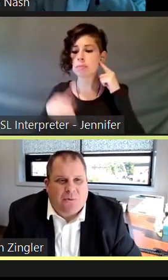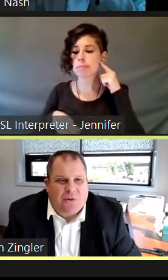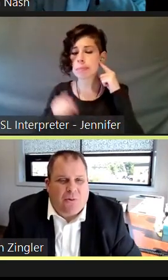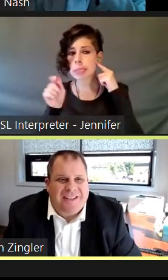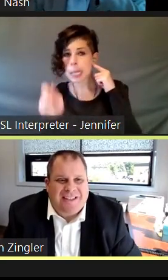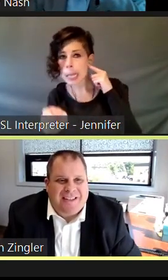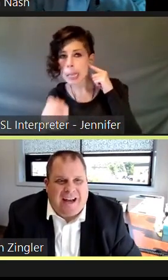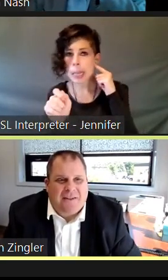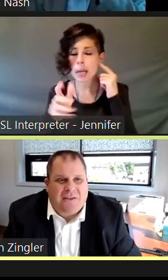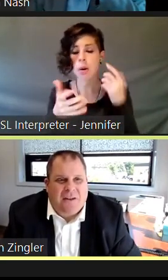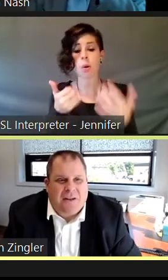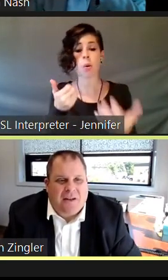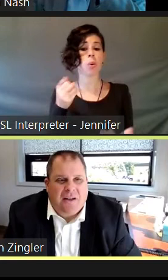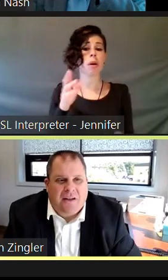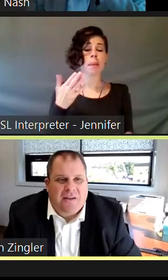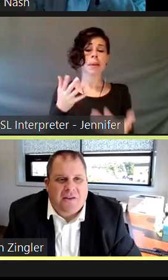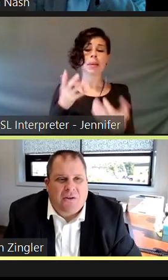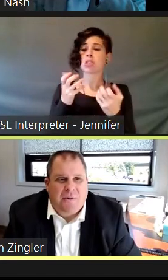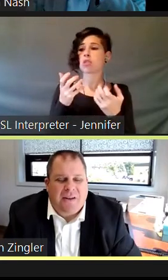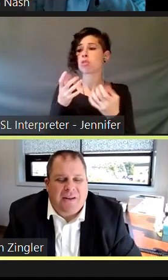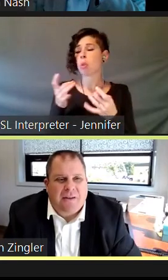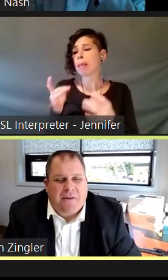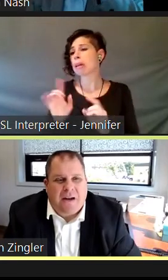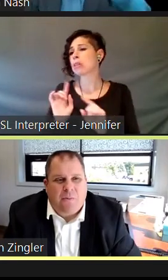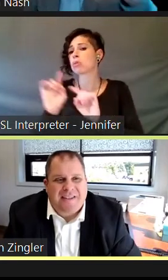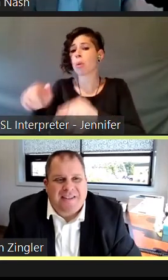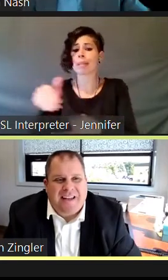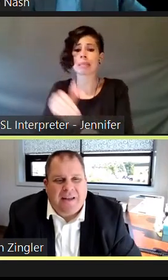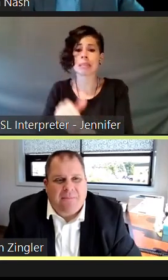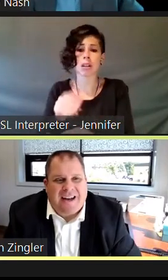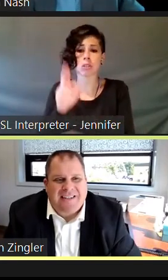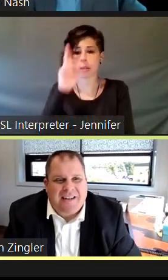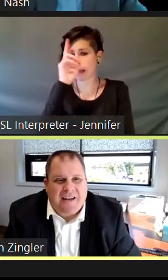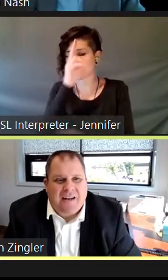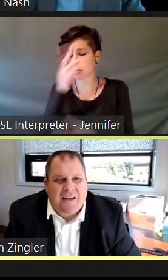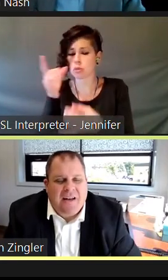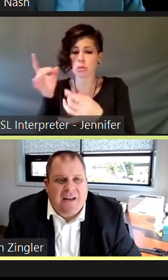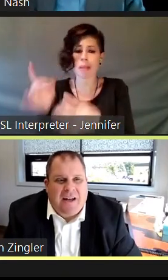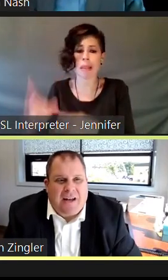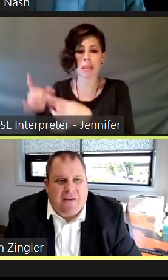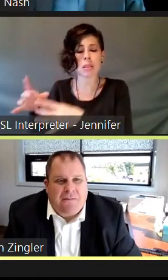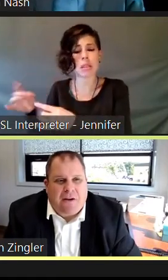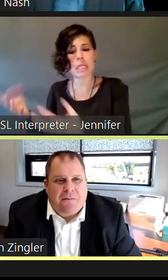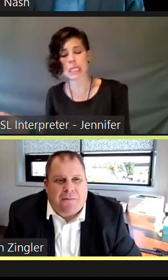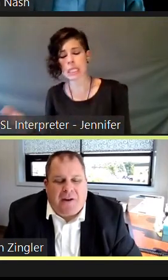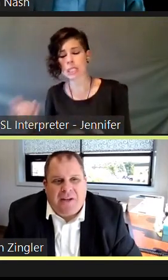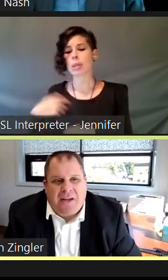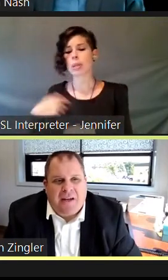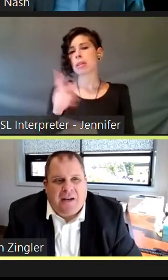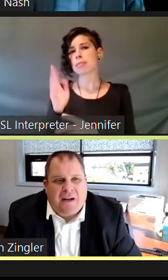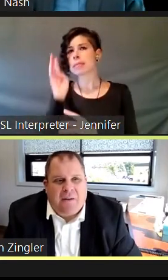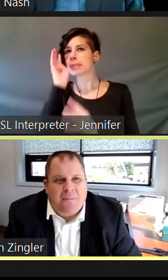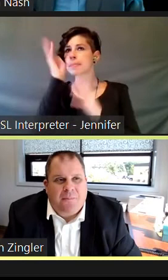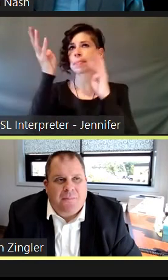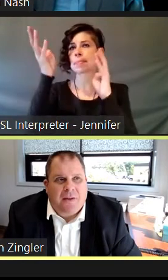settings or going to the doctor. So we needed to find ways to get them vaccinated in a very